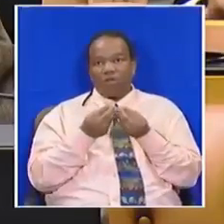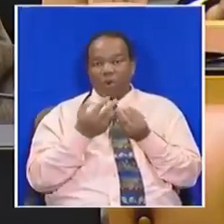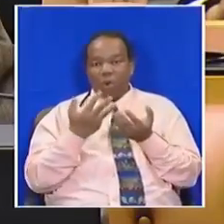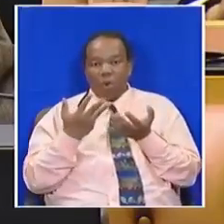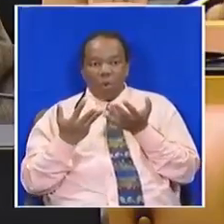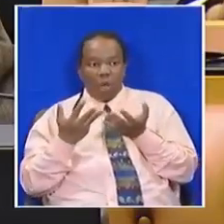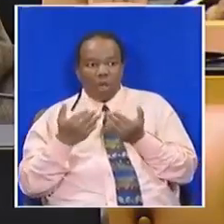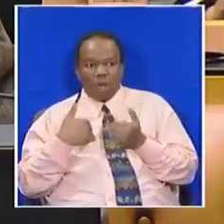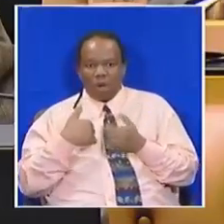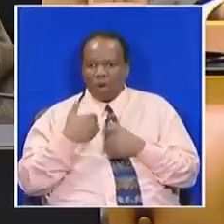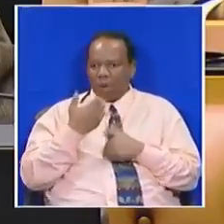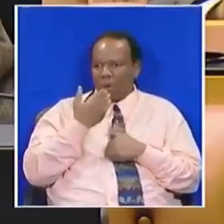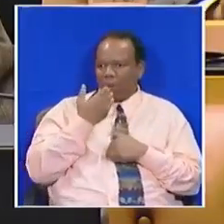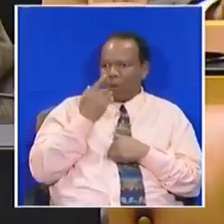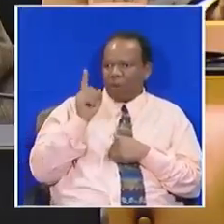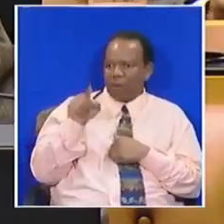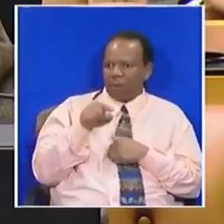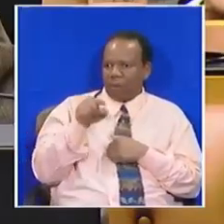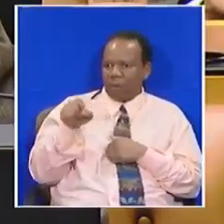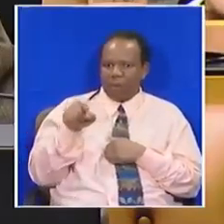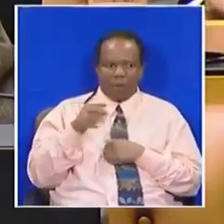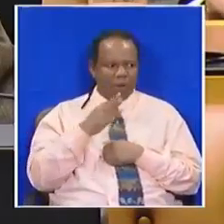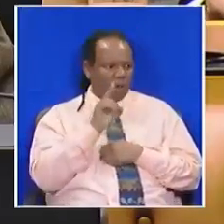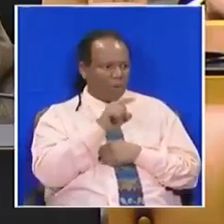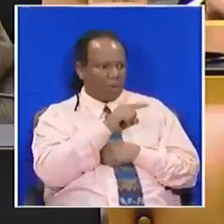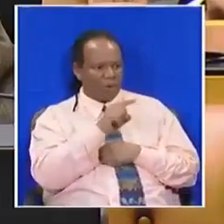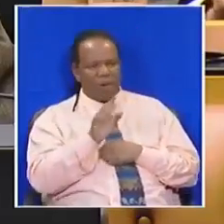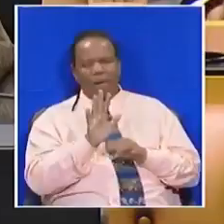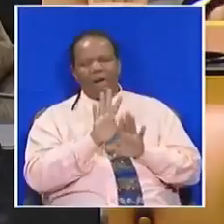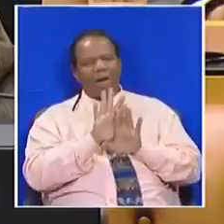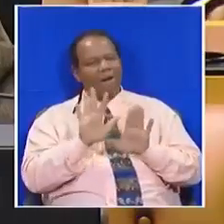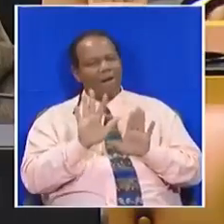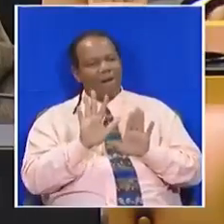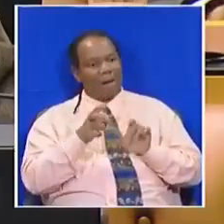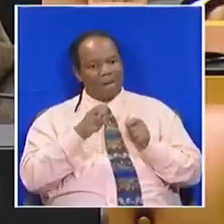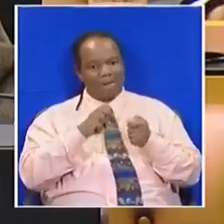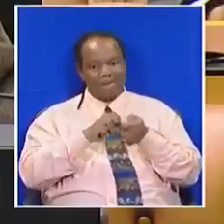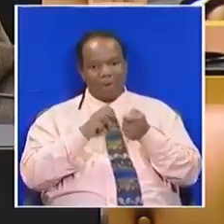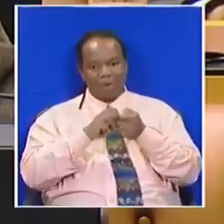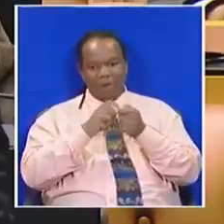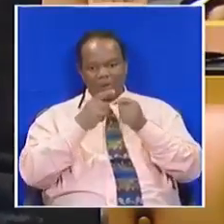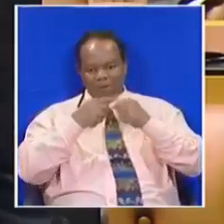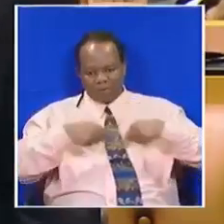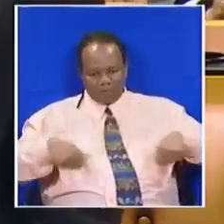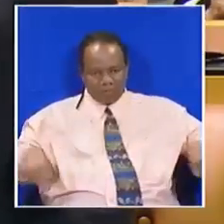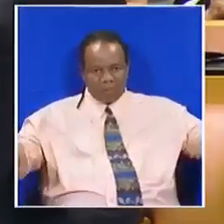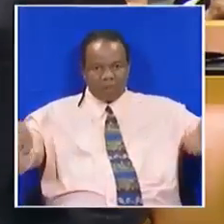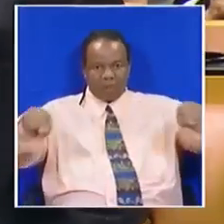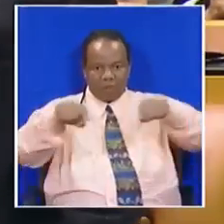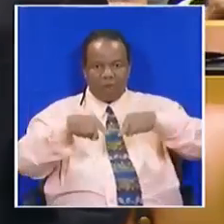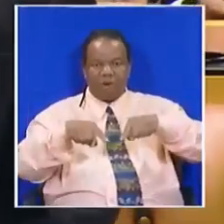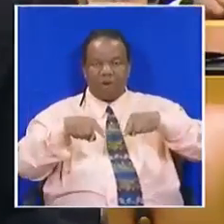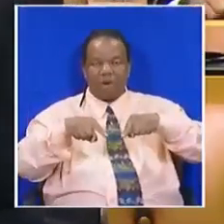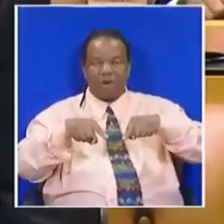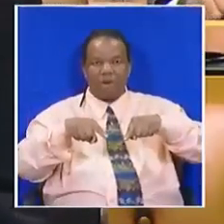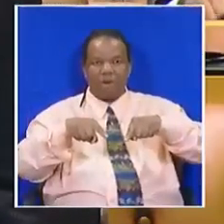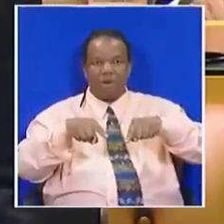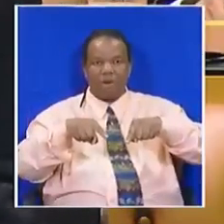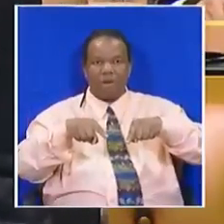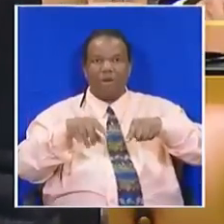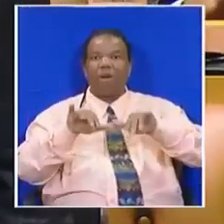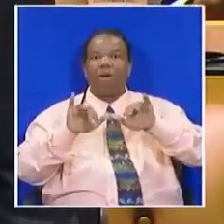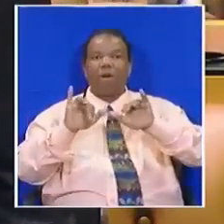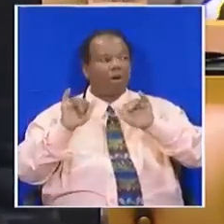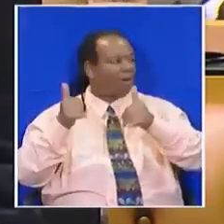point fingers. This is a collective problem, and this is where all South Africans need to be saying,